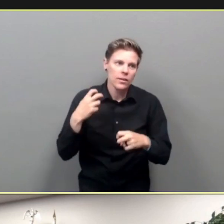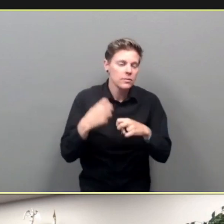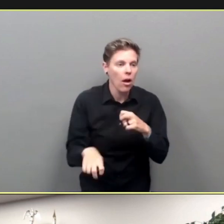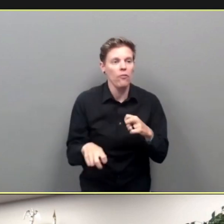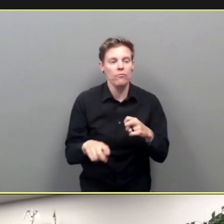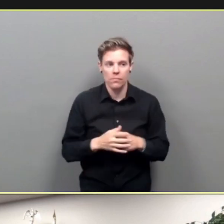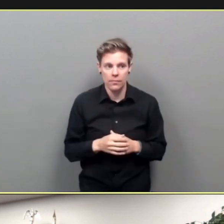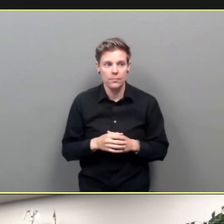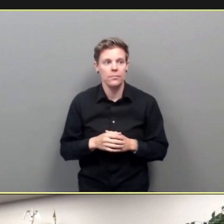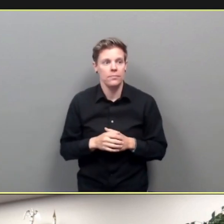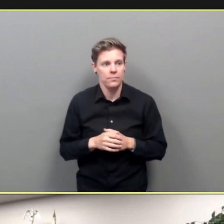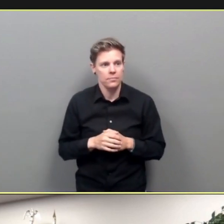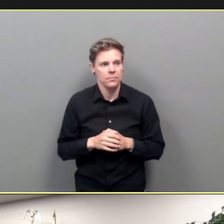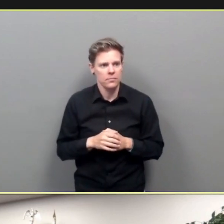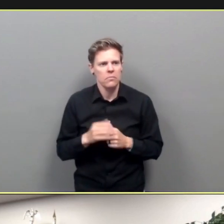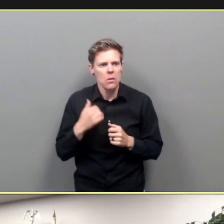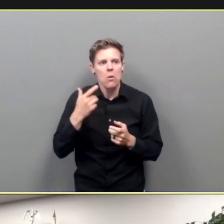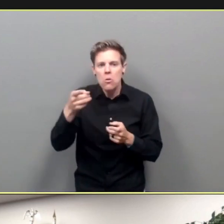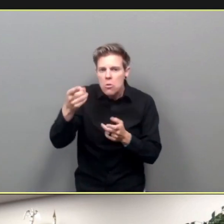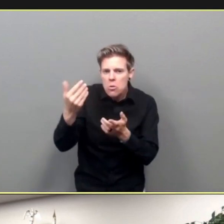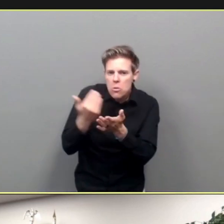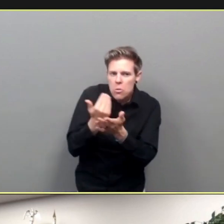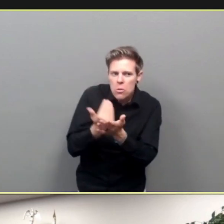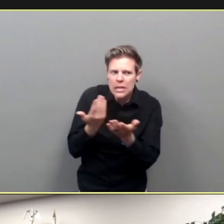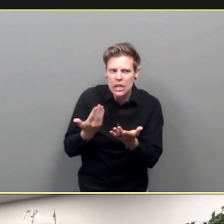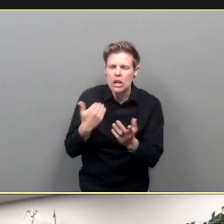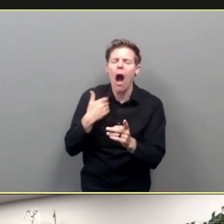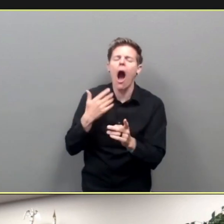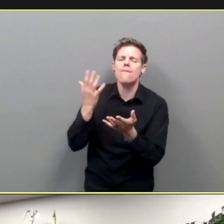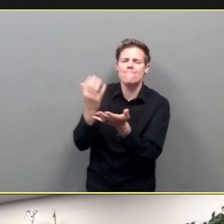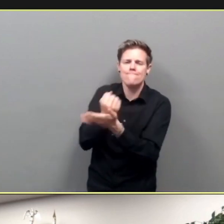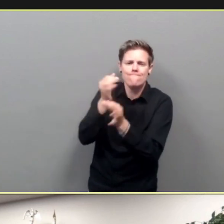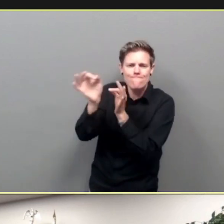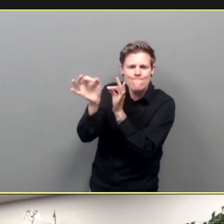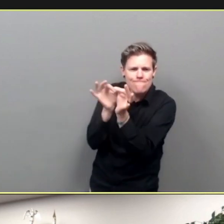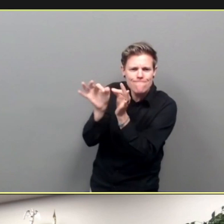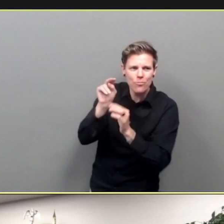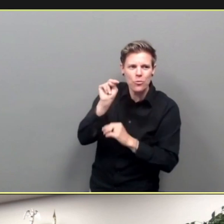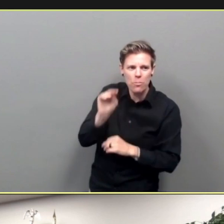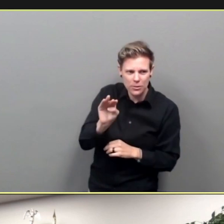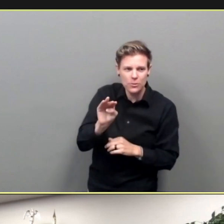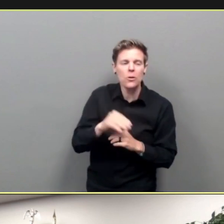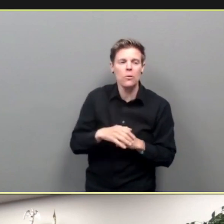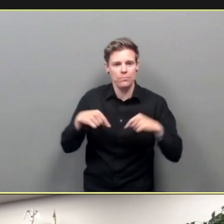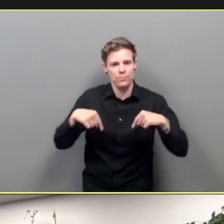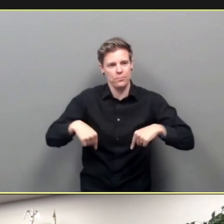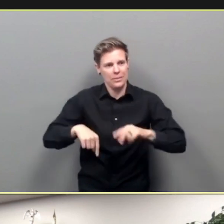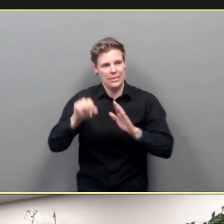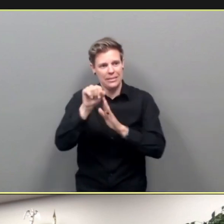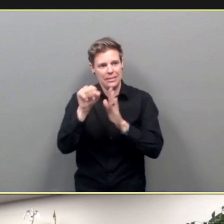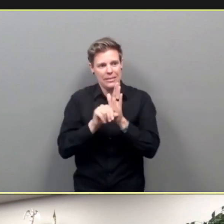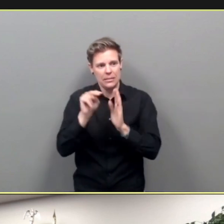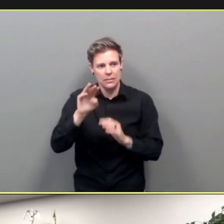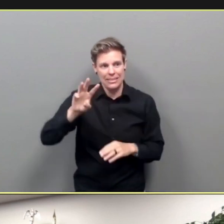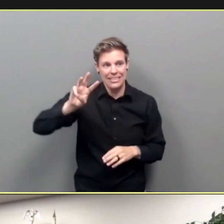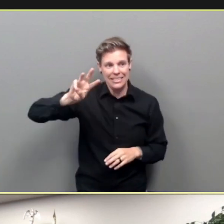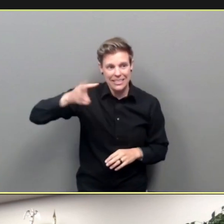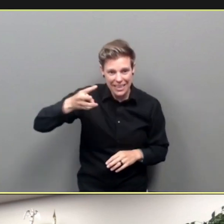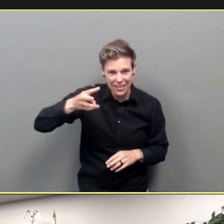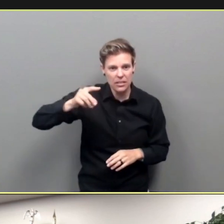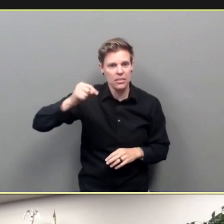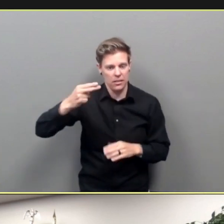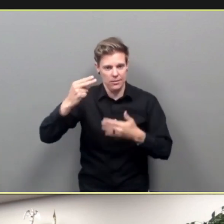just go over some of the background data. New Mexico, I think, ranks 46th among states in terms of the number